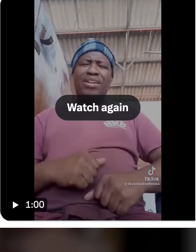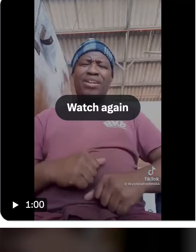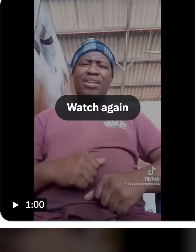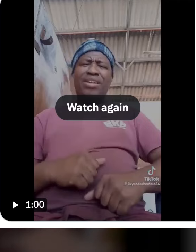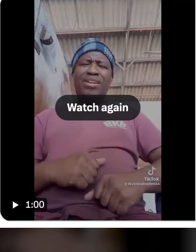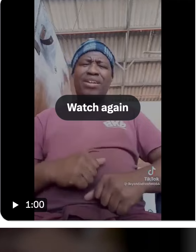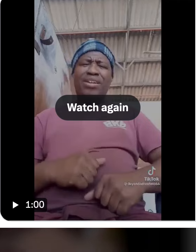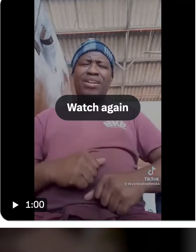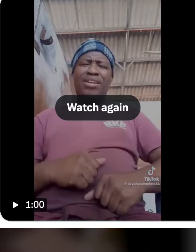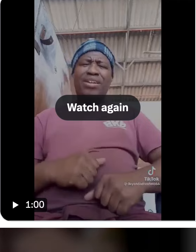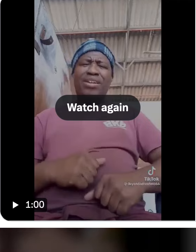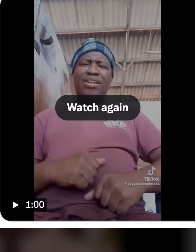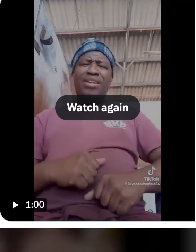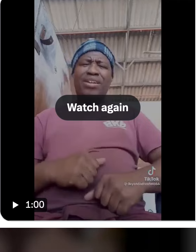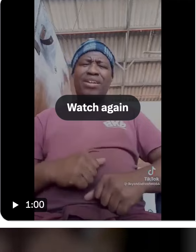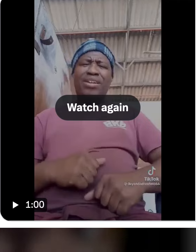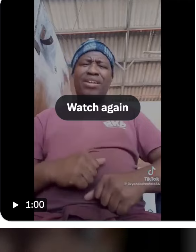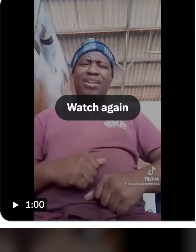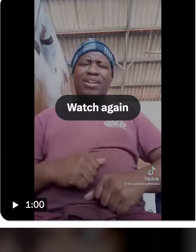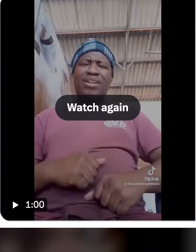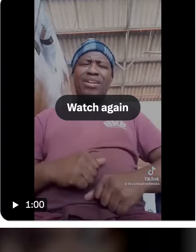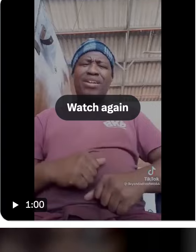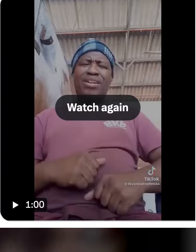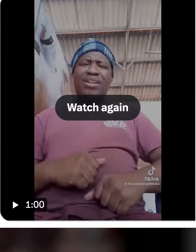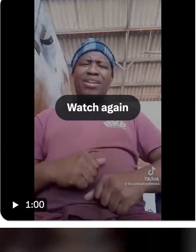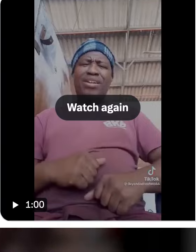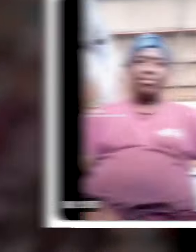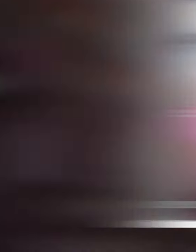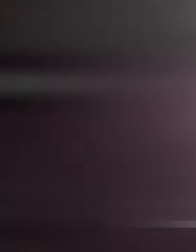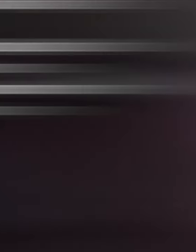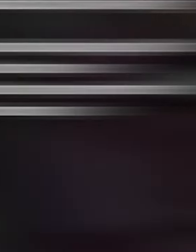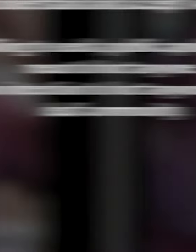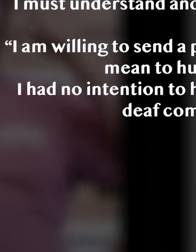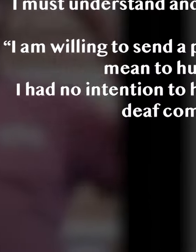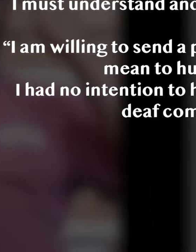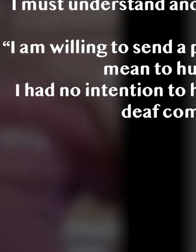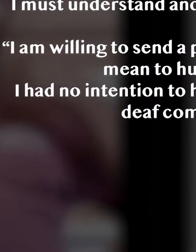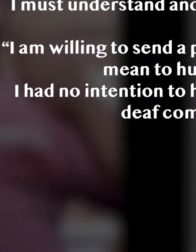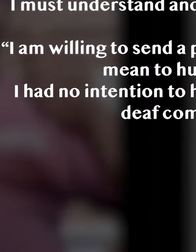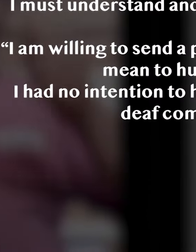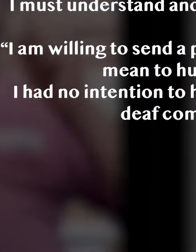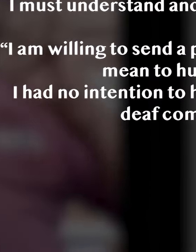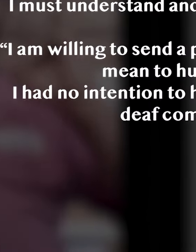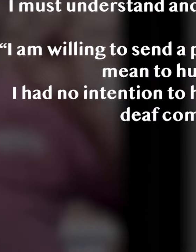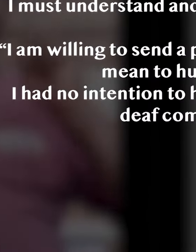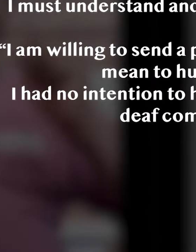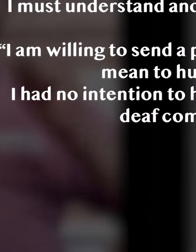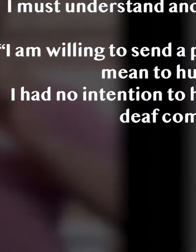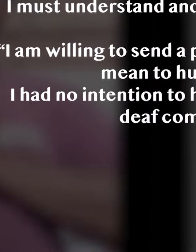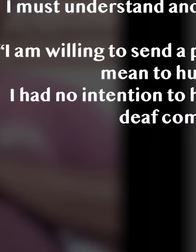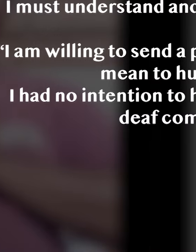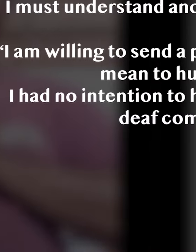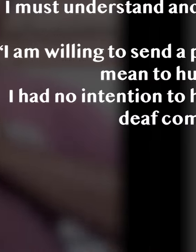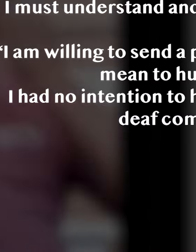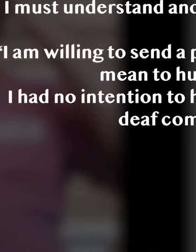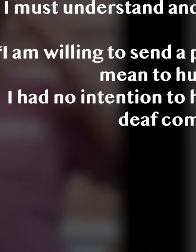who is in the entertainment industry this was part of acting without knowing how it will affect other people however if people